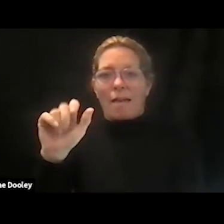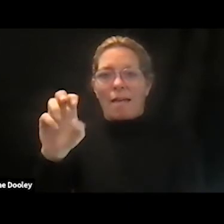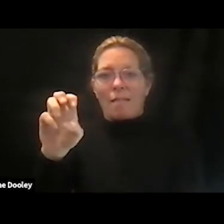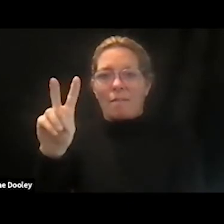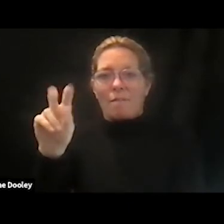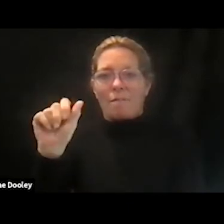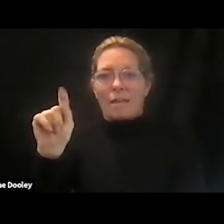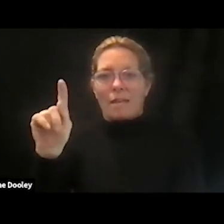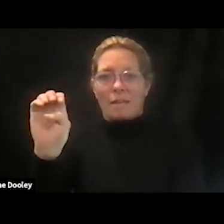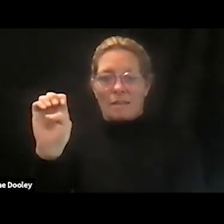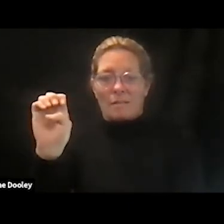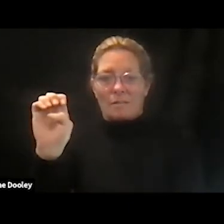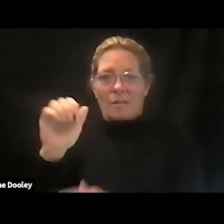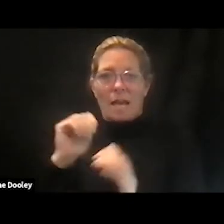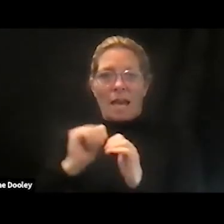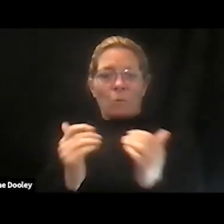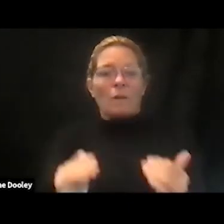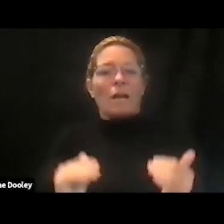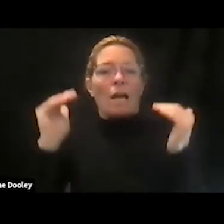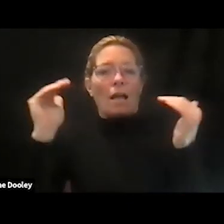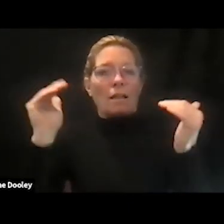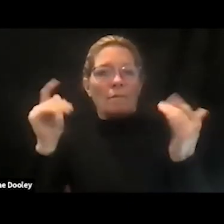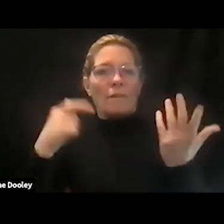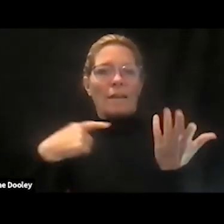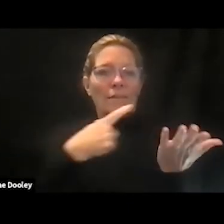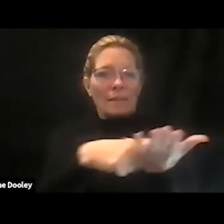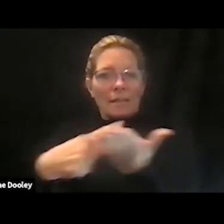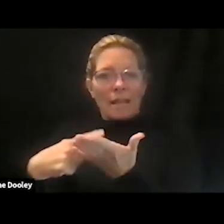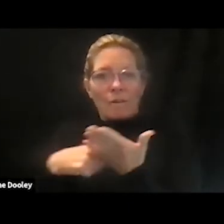So storytelling to elevate climate narratives.